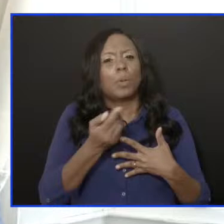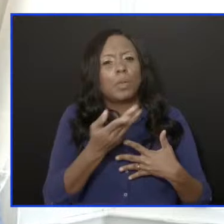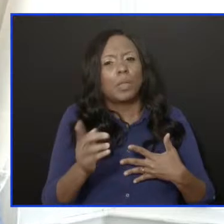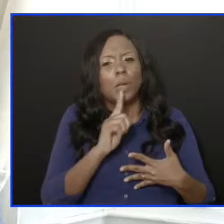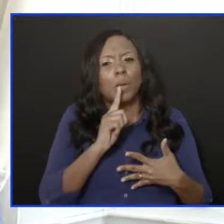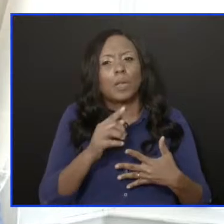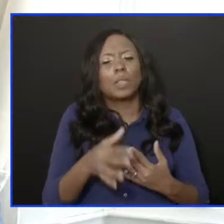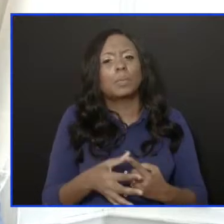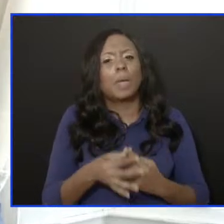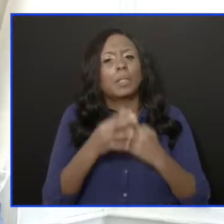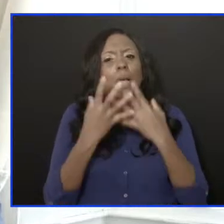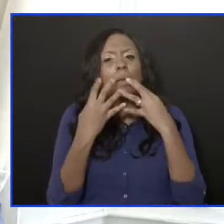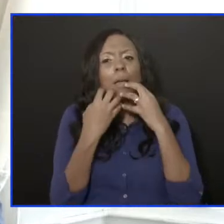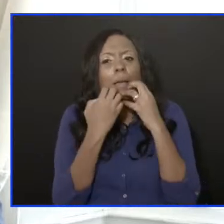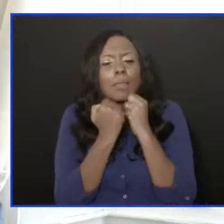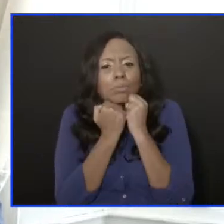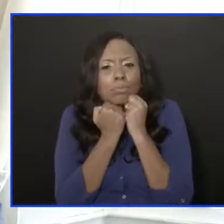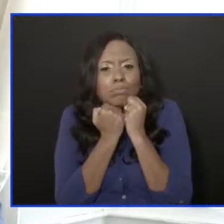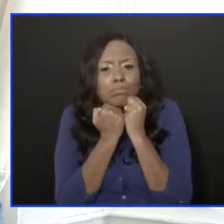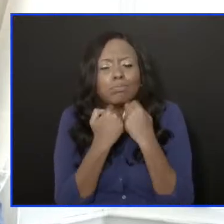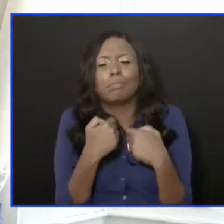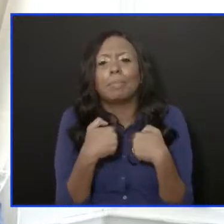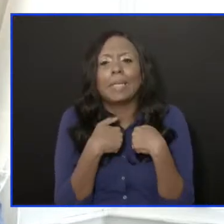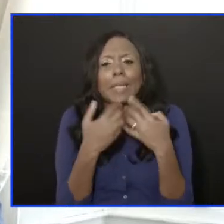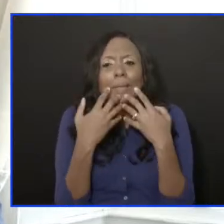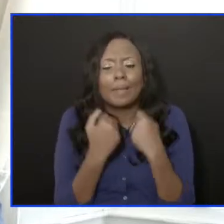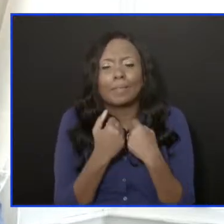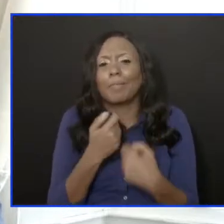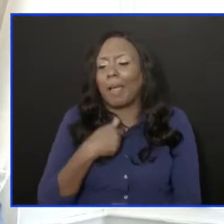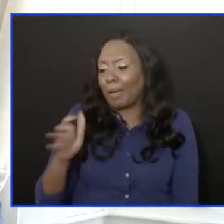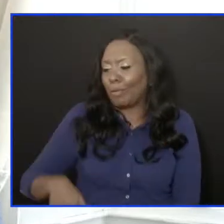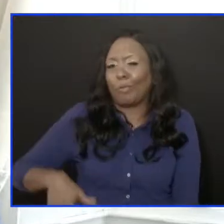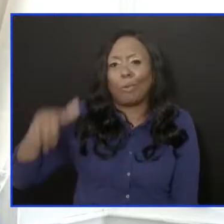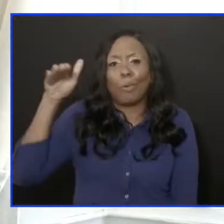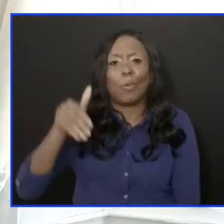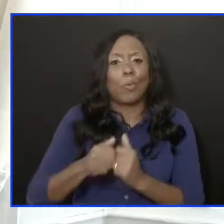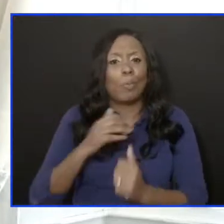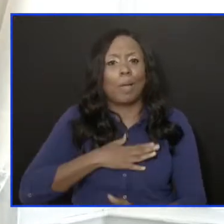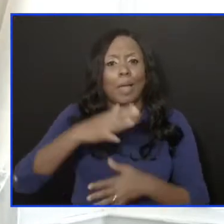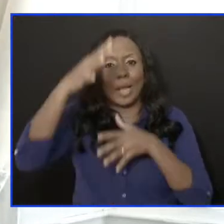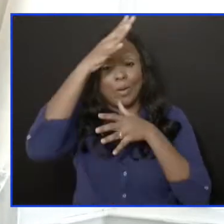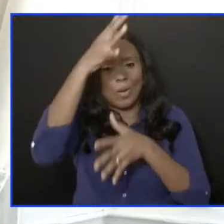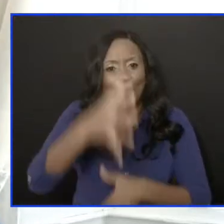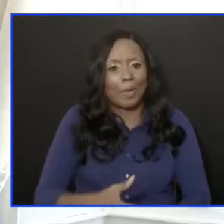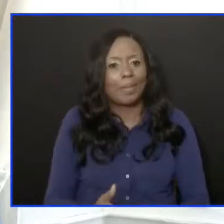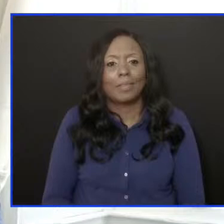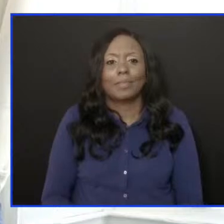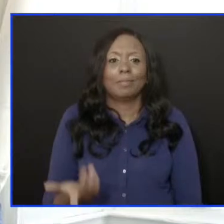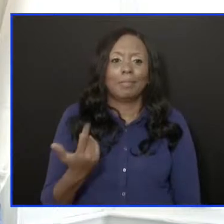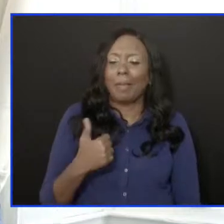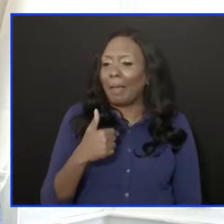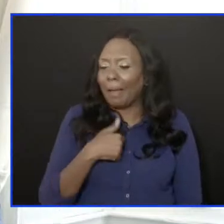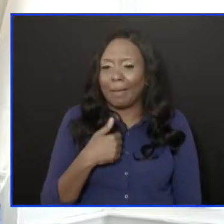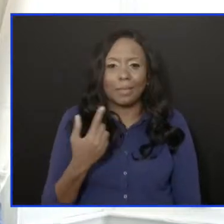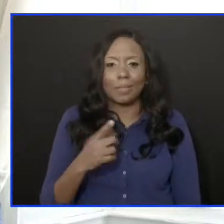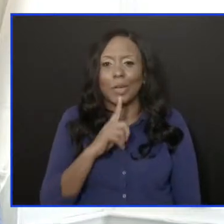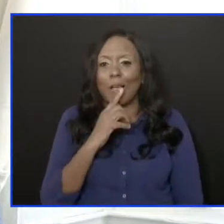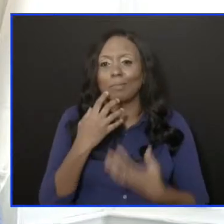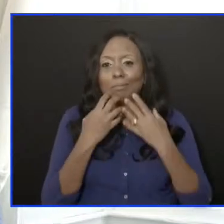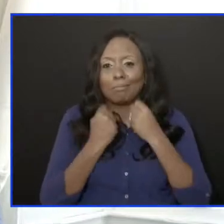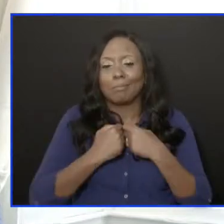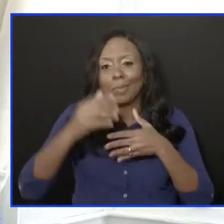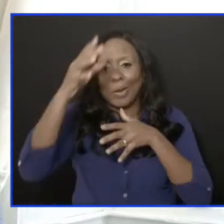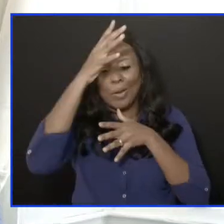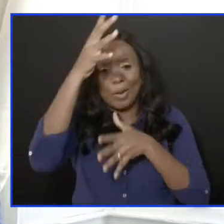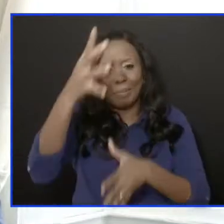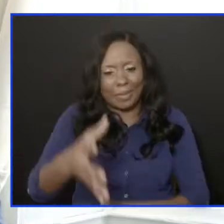all those who will laugh at me every time I tell you that I grew up with my grandparents, so I'm a grandmother's boy, our grandfather's boy, is really the